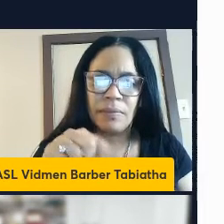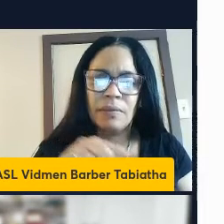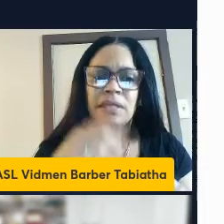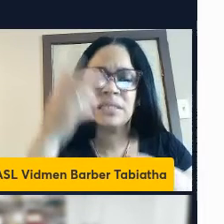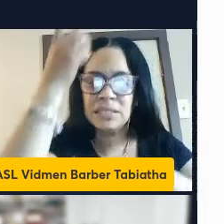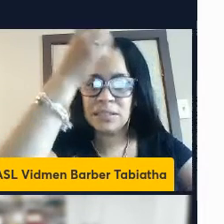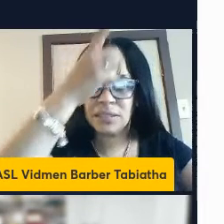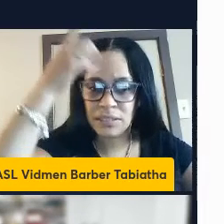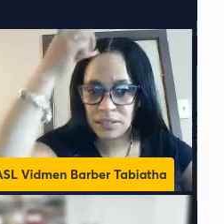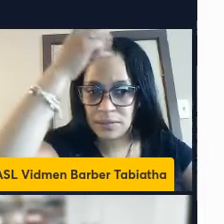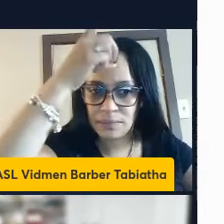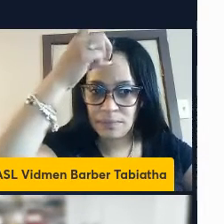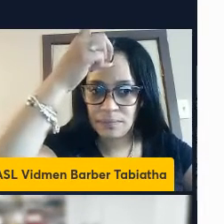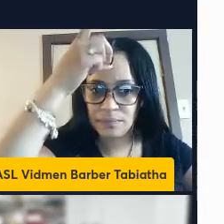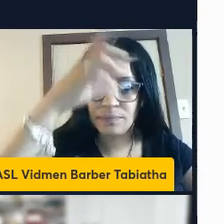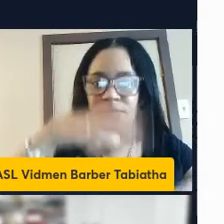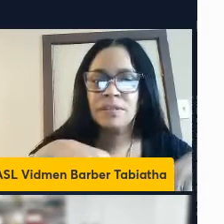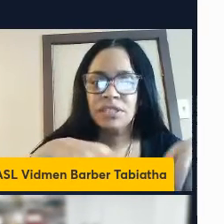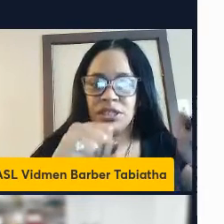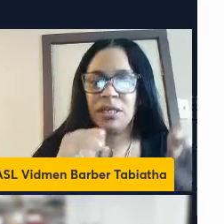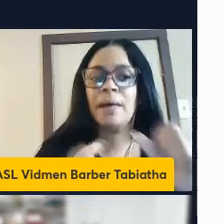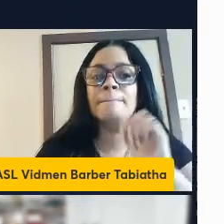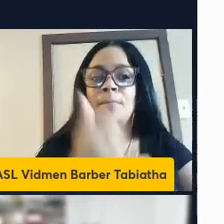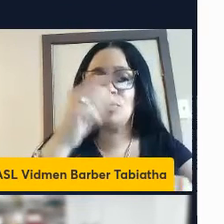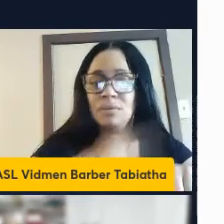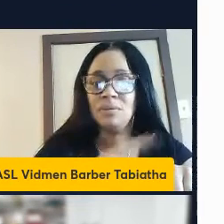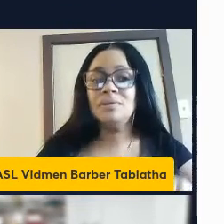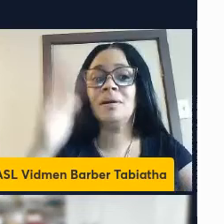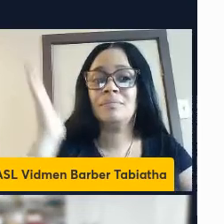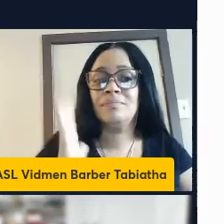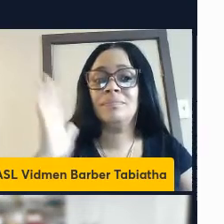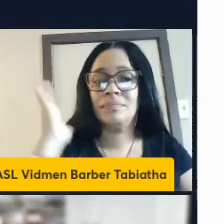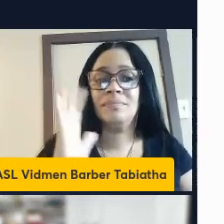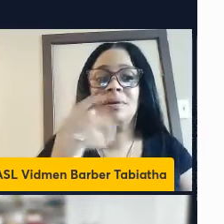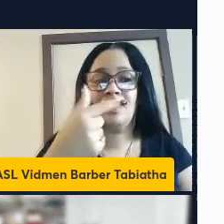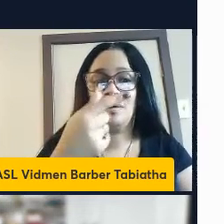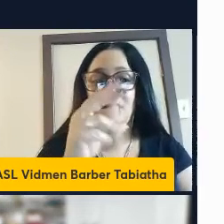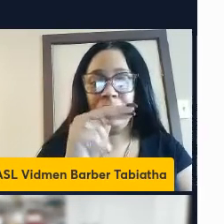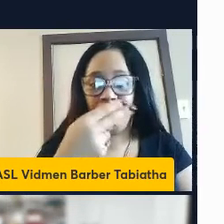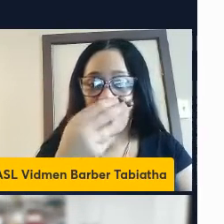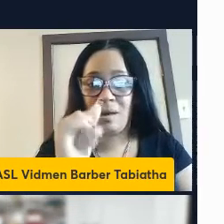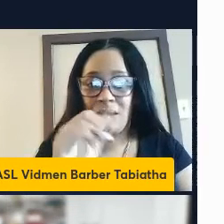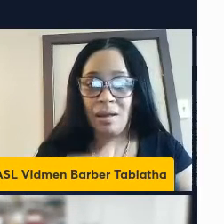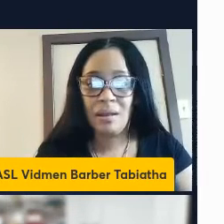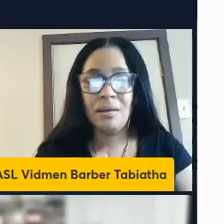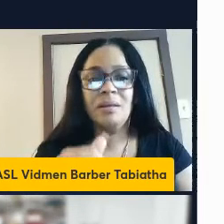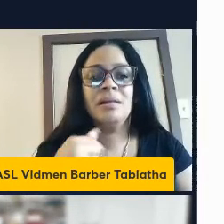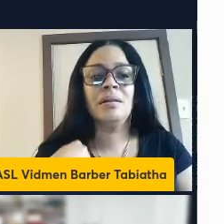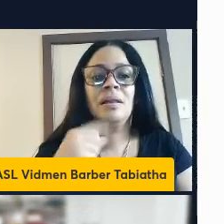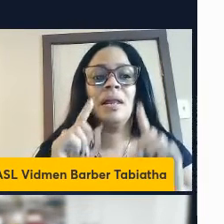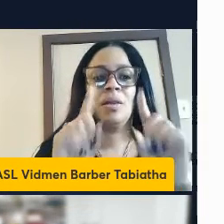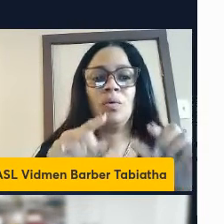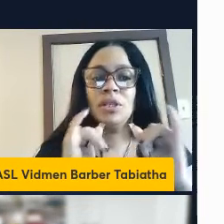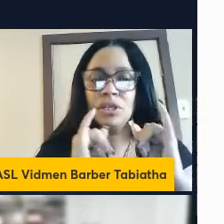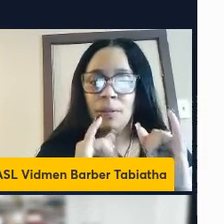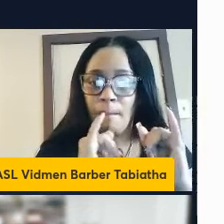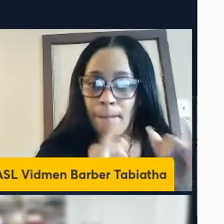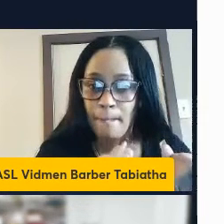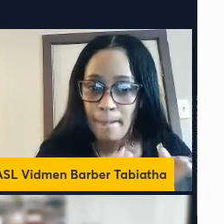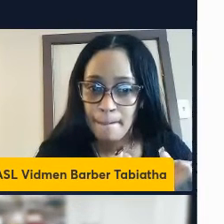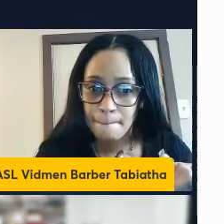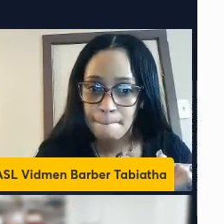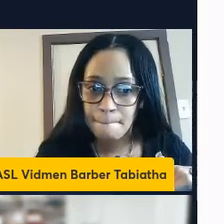disease that I got multiple times during my time in Ghana. So, I wanted to understand the interactions between these